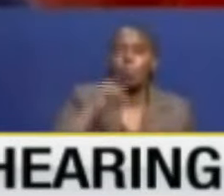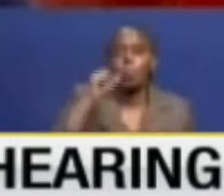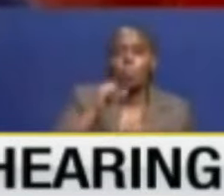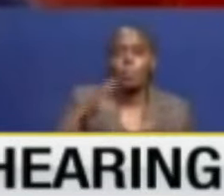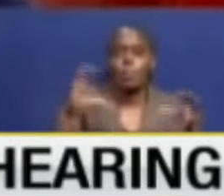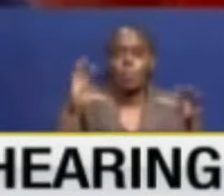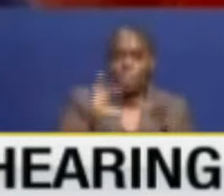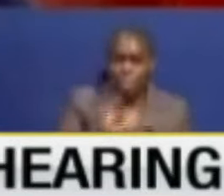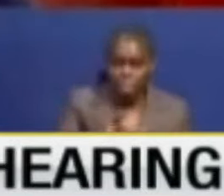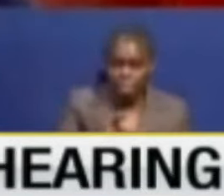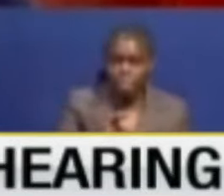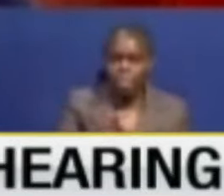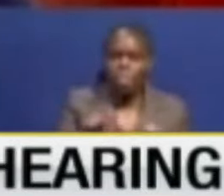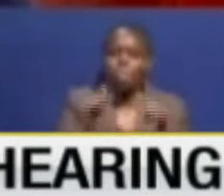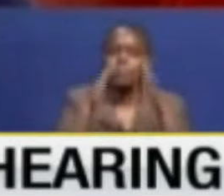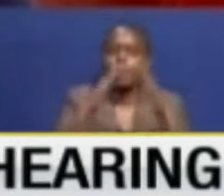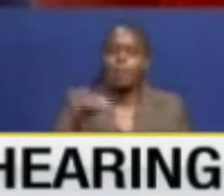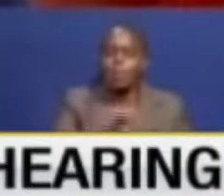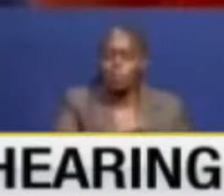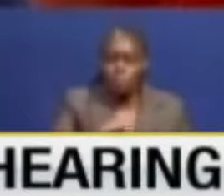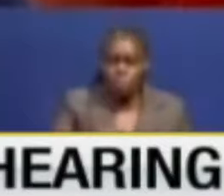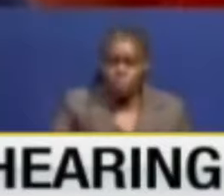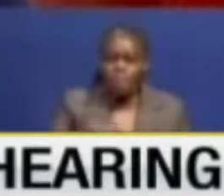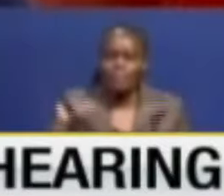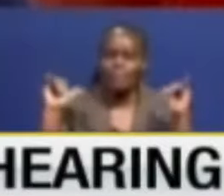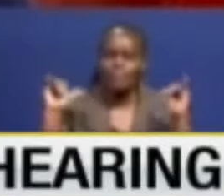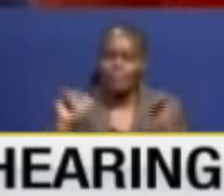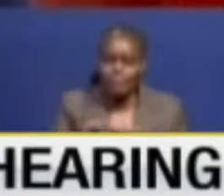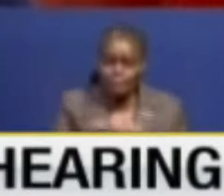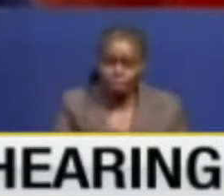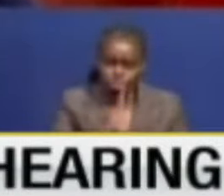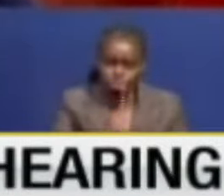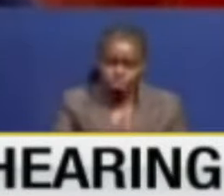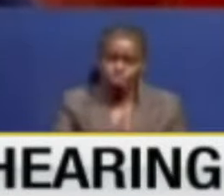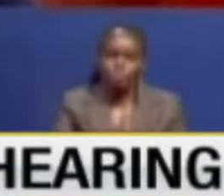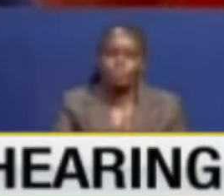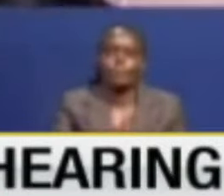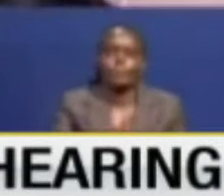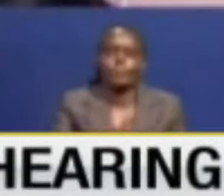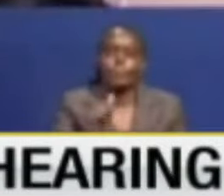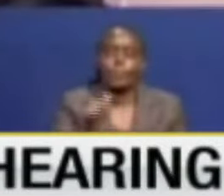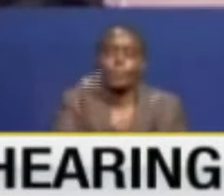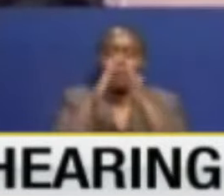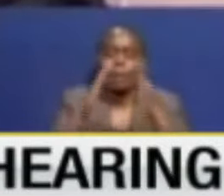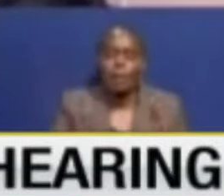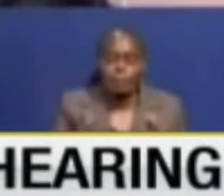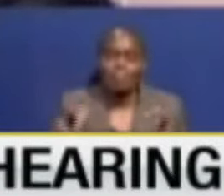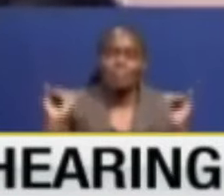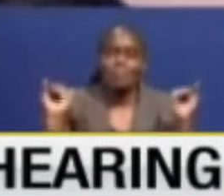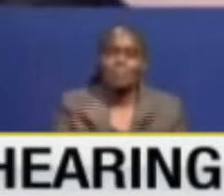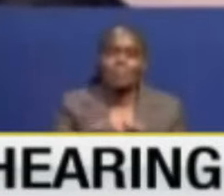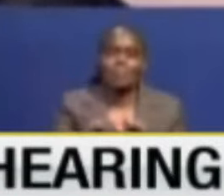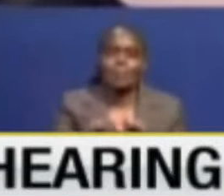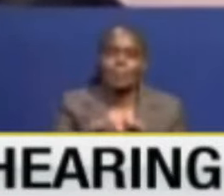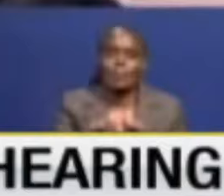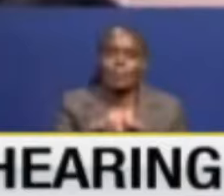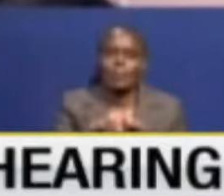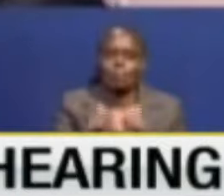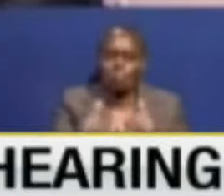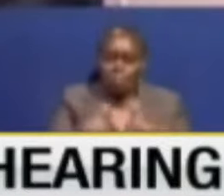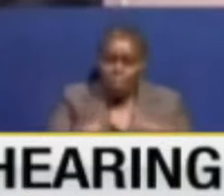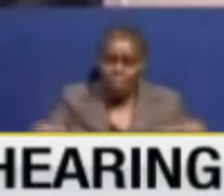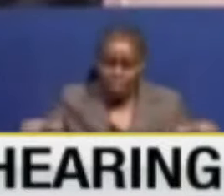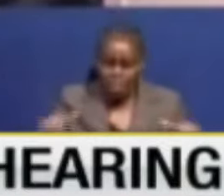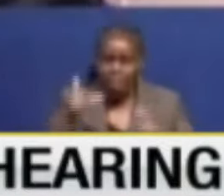political association. This house has remained true to its calling. This house has remained very impartial